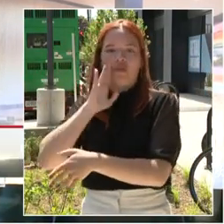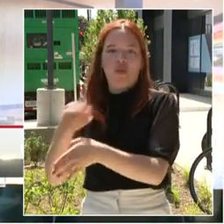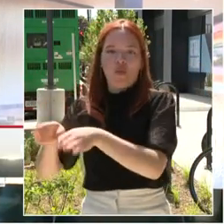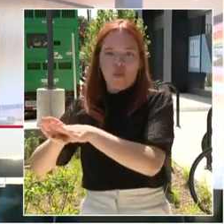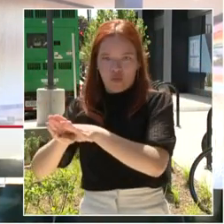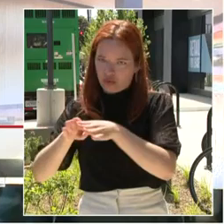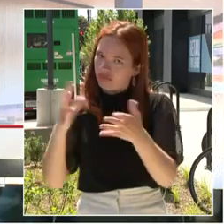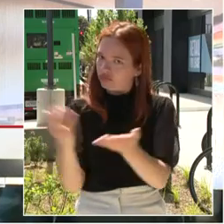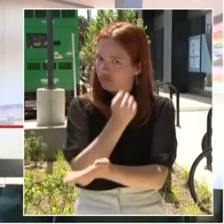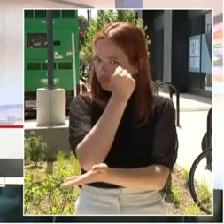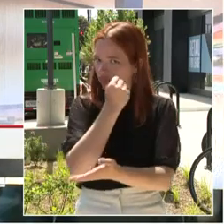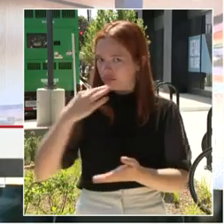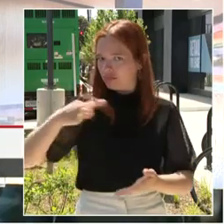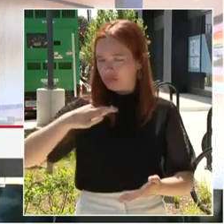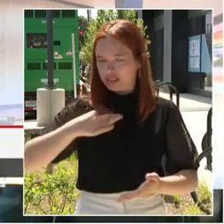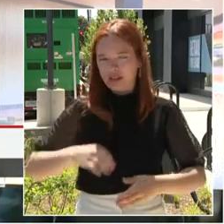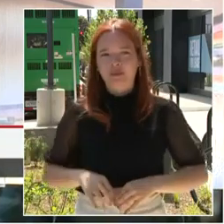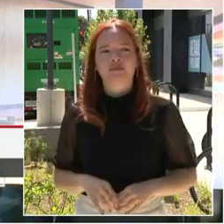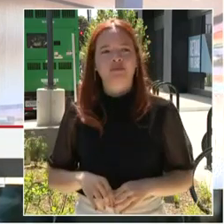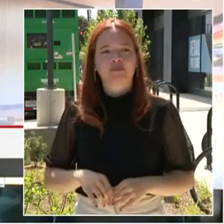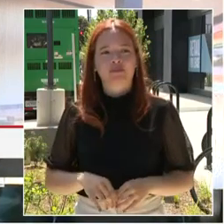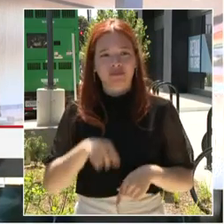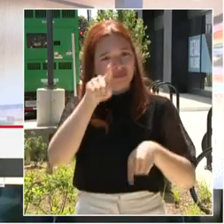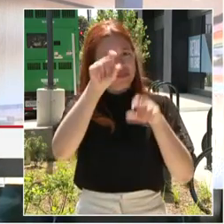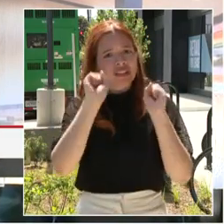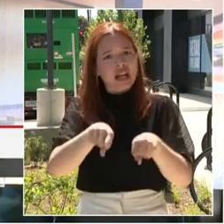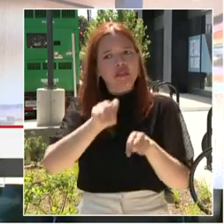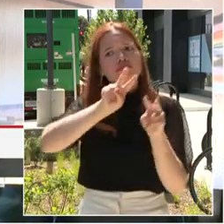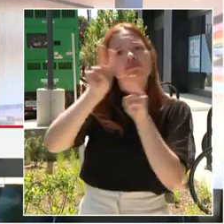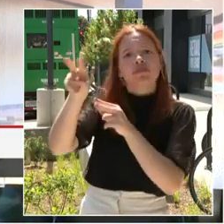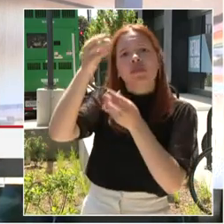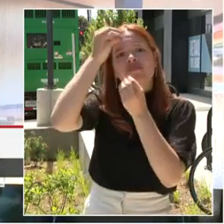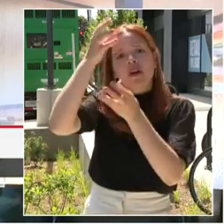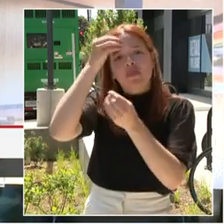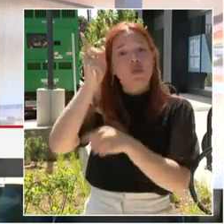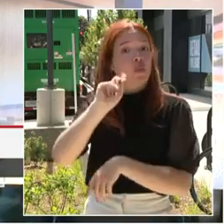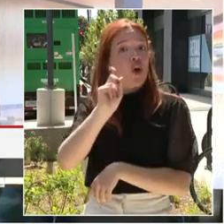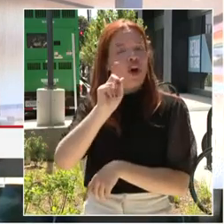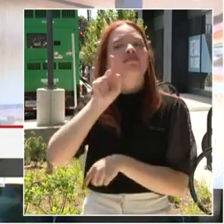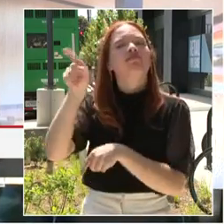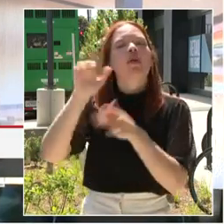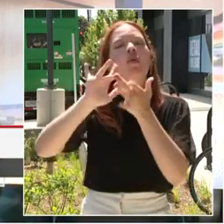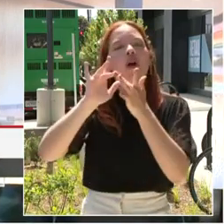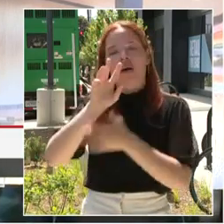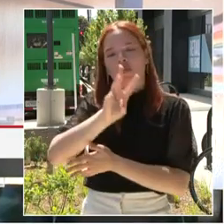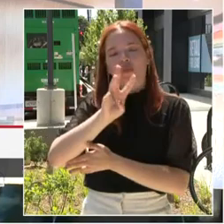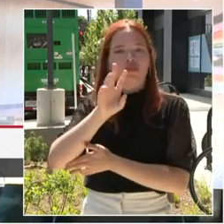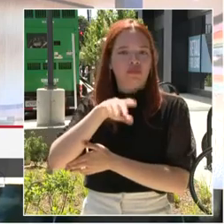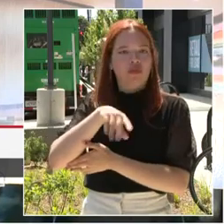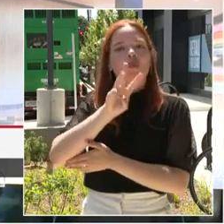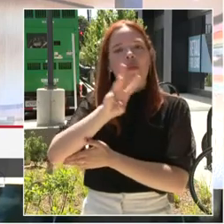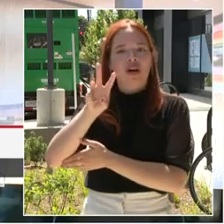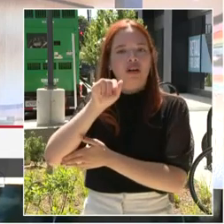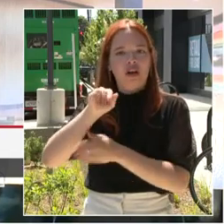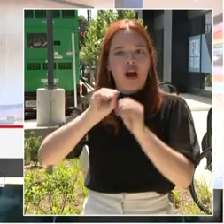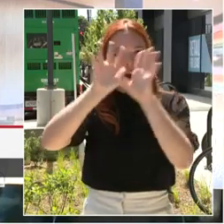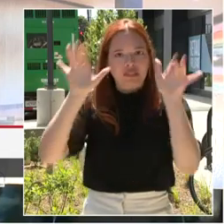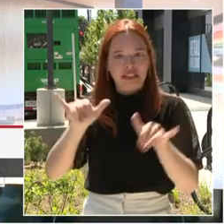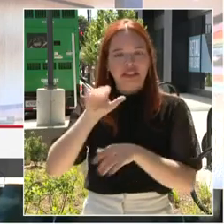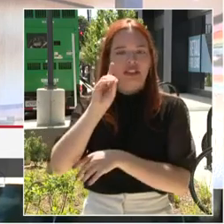obviouslydc.com in the coming weeks to learn more. And finally, I want to talk a little bit